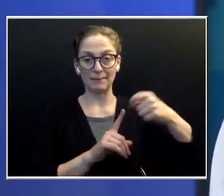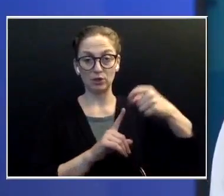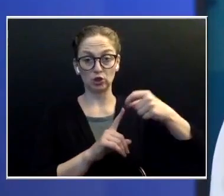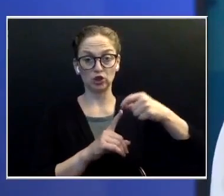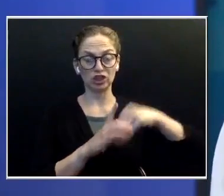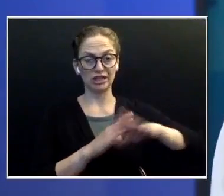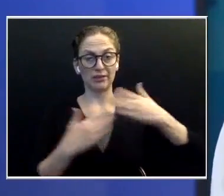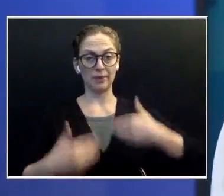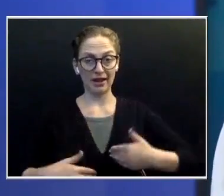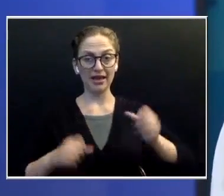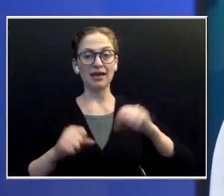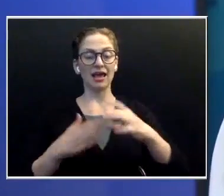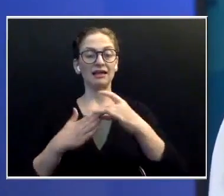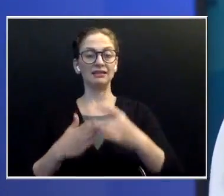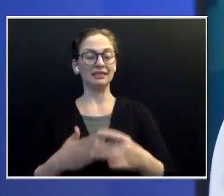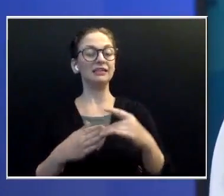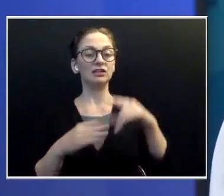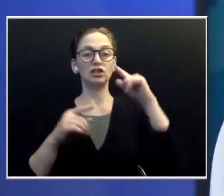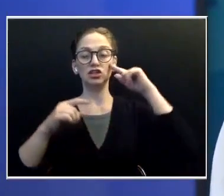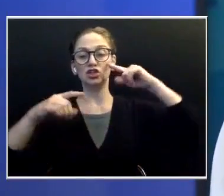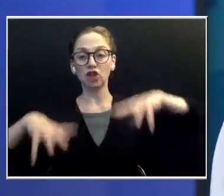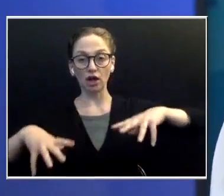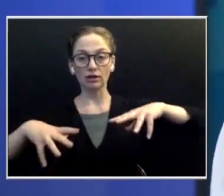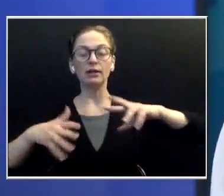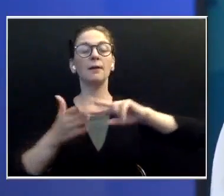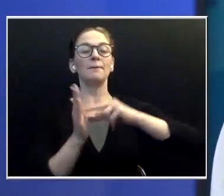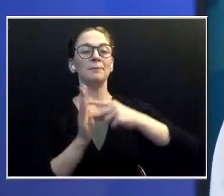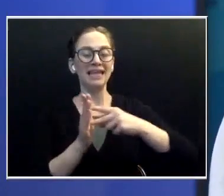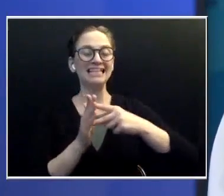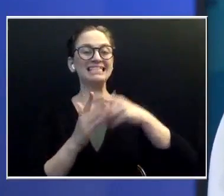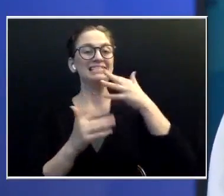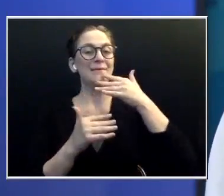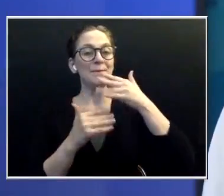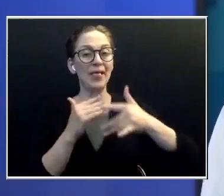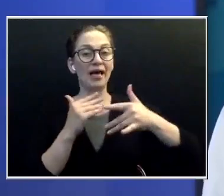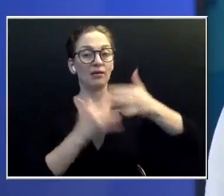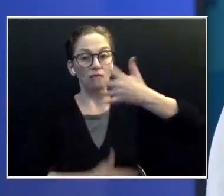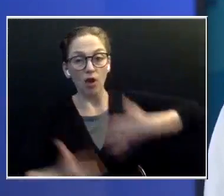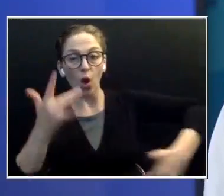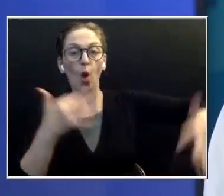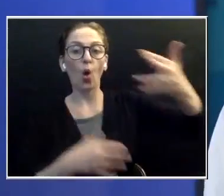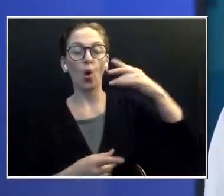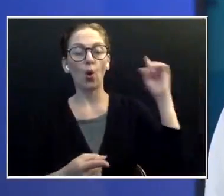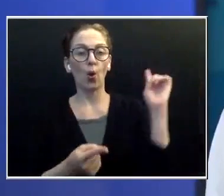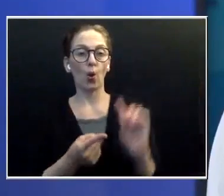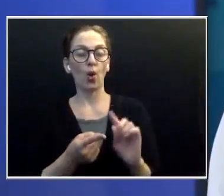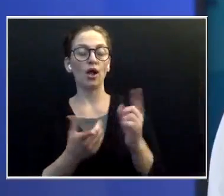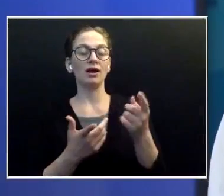actually will diminish, will get diminished actually for the vital organs in the